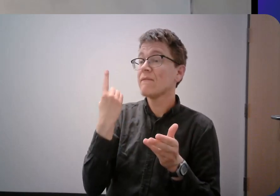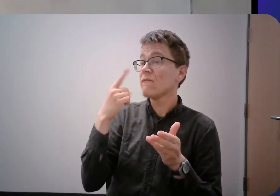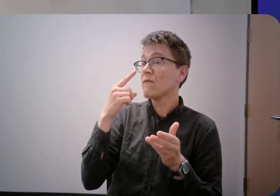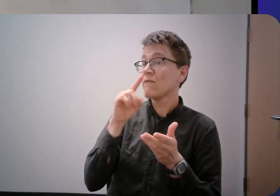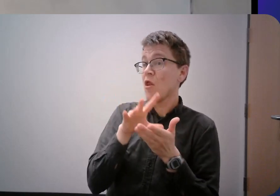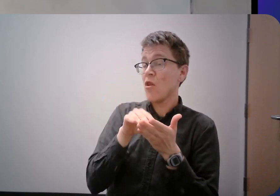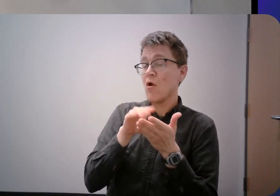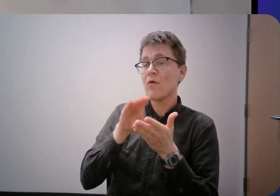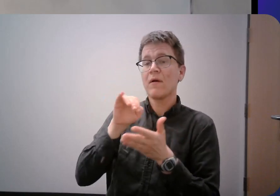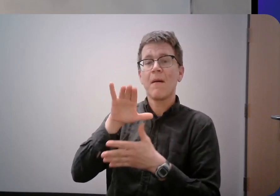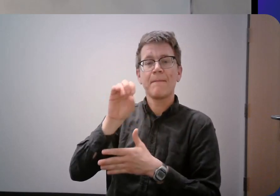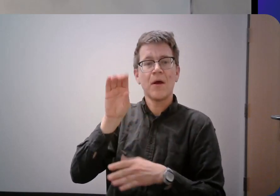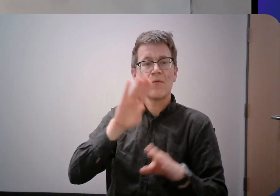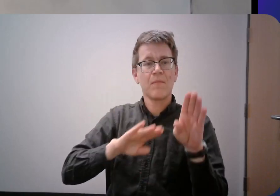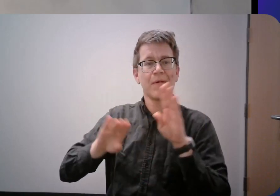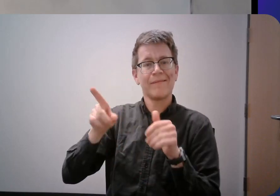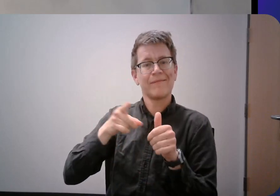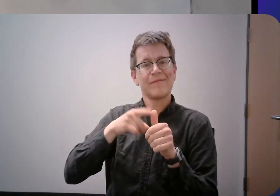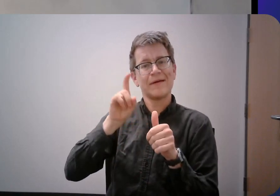Correct?